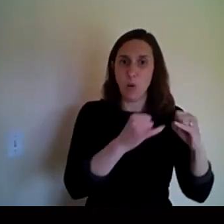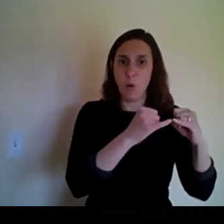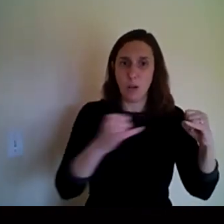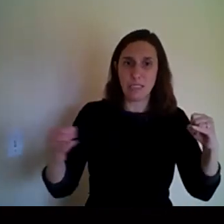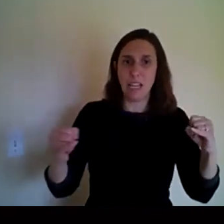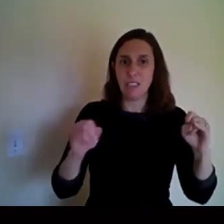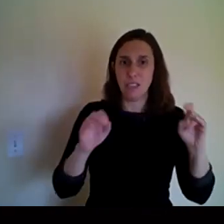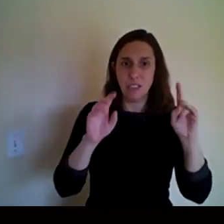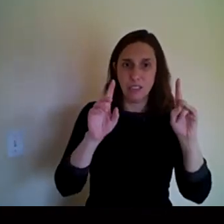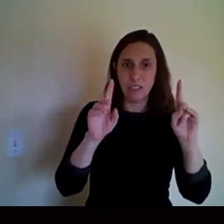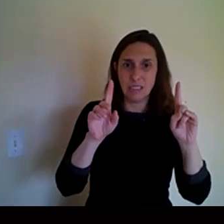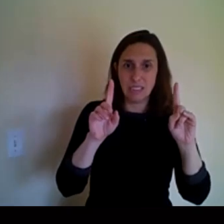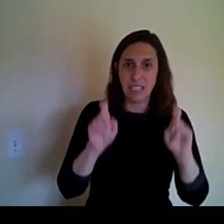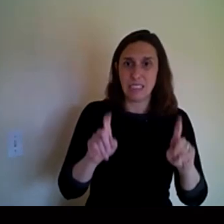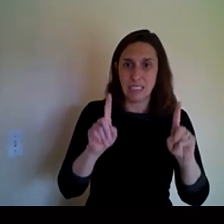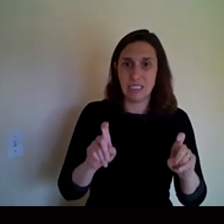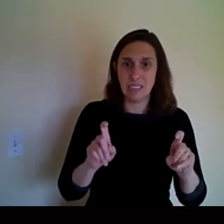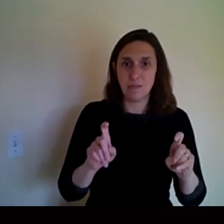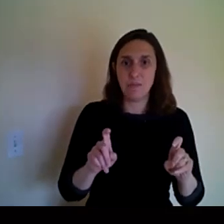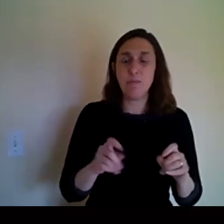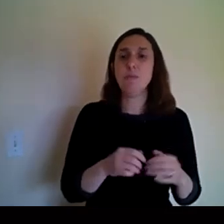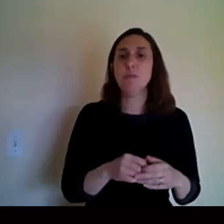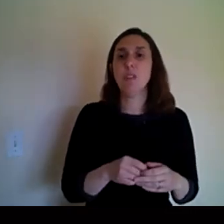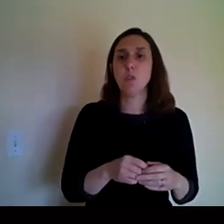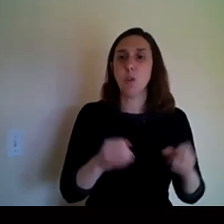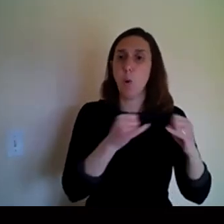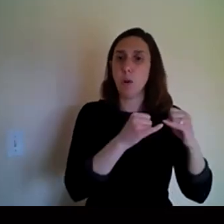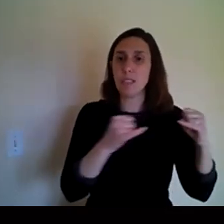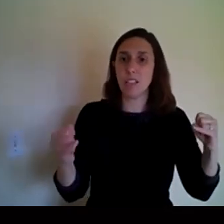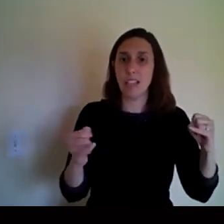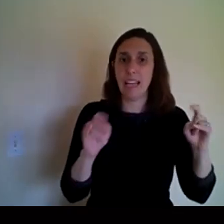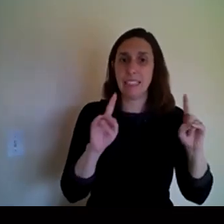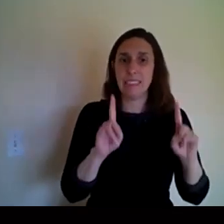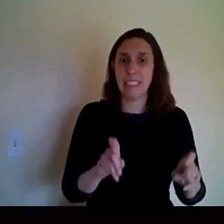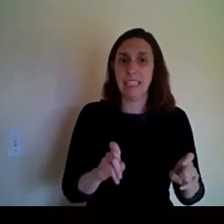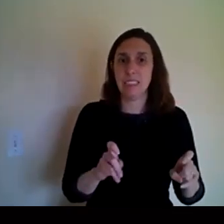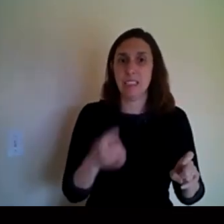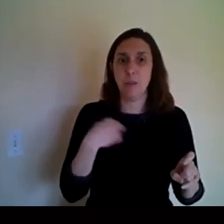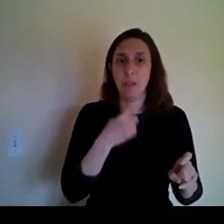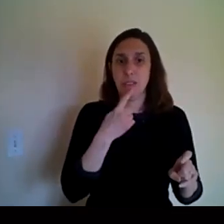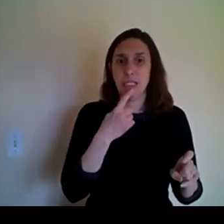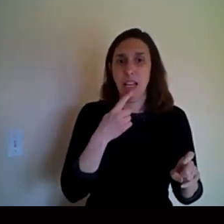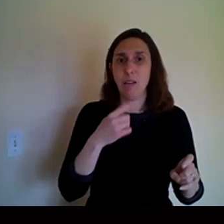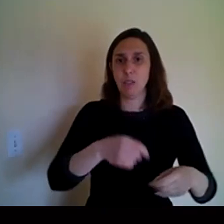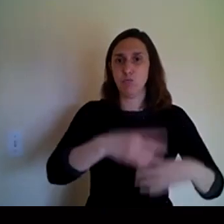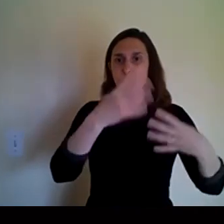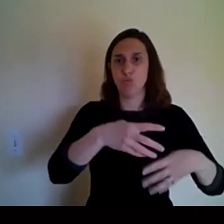Coming across. So the horizontal line test would say, and I'm going to scroll up and